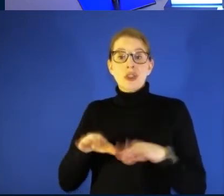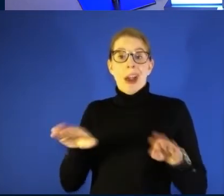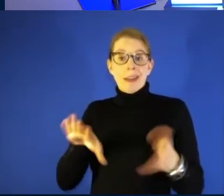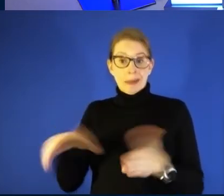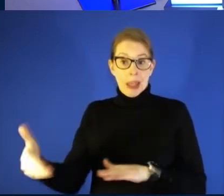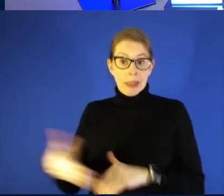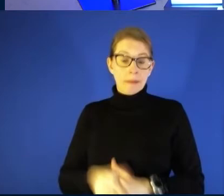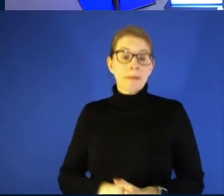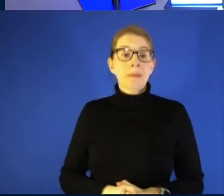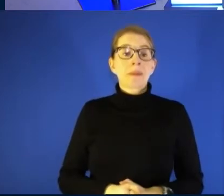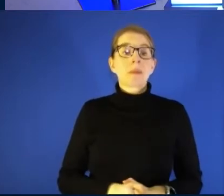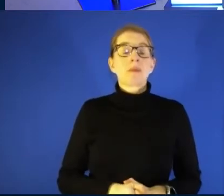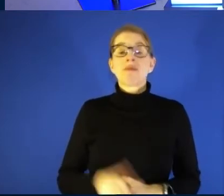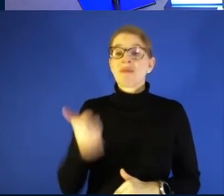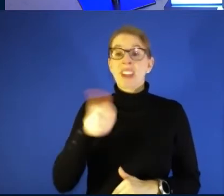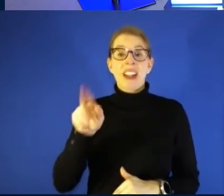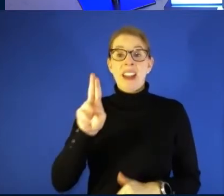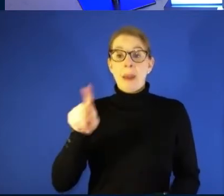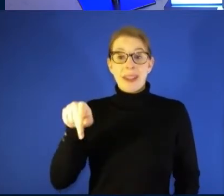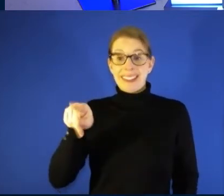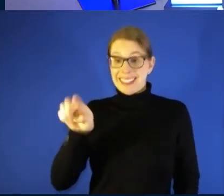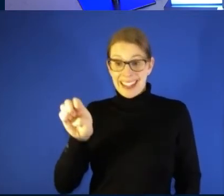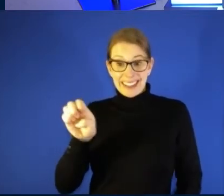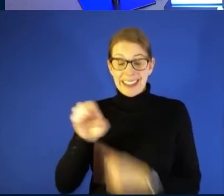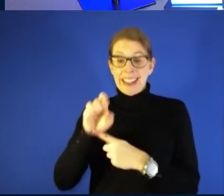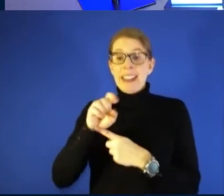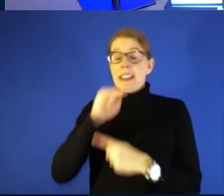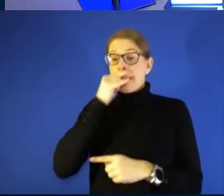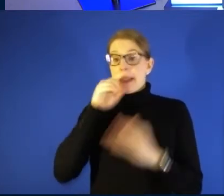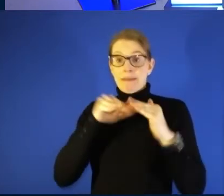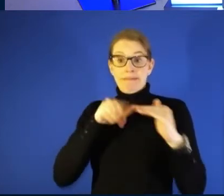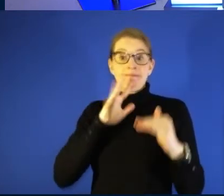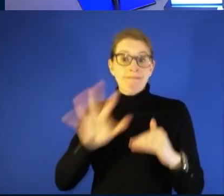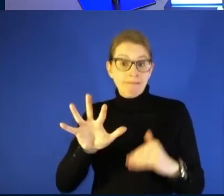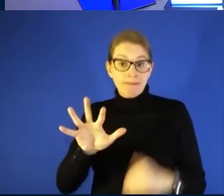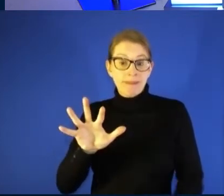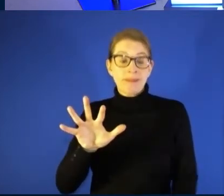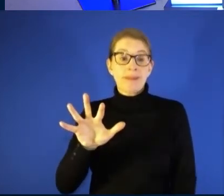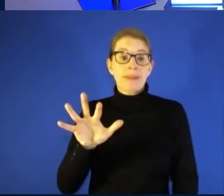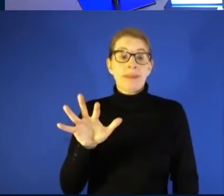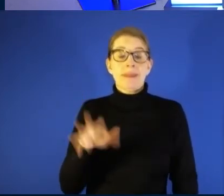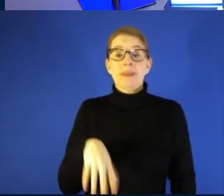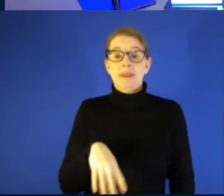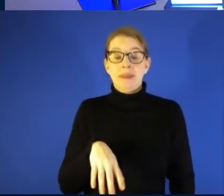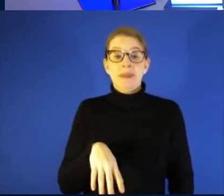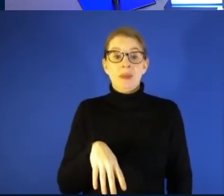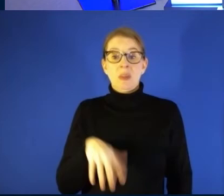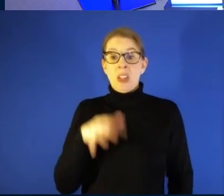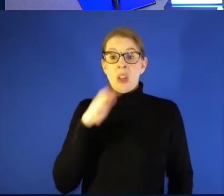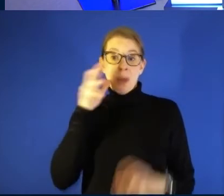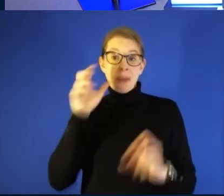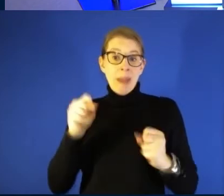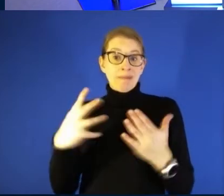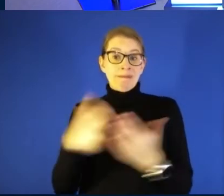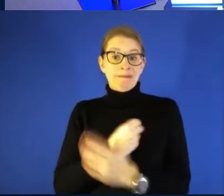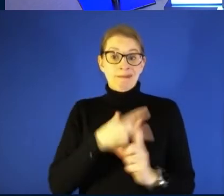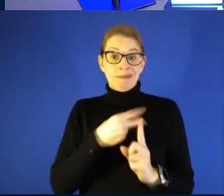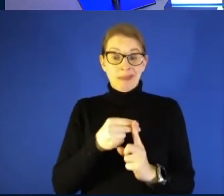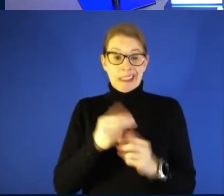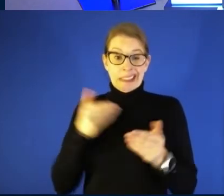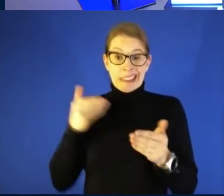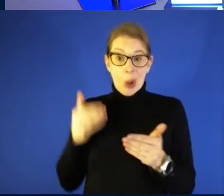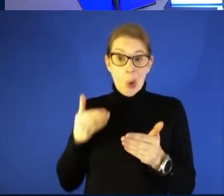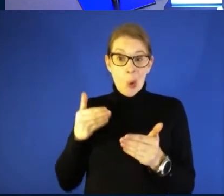do we have any updates on when kids under the age of 5 will be able to get vaccinated? Are we any closer to